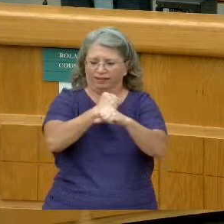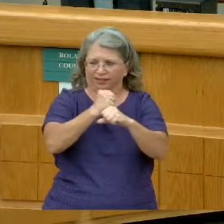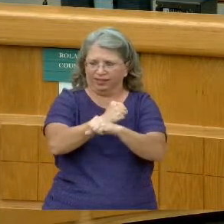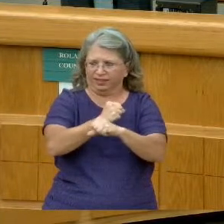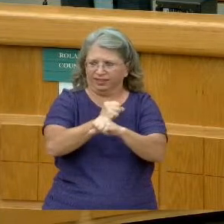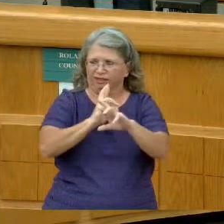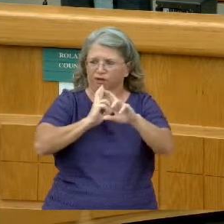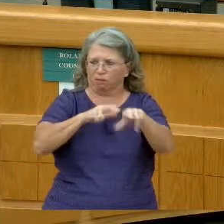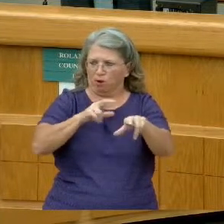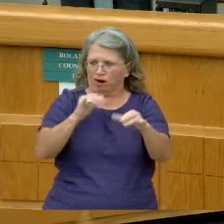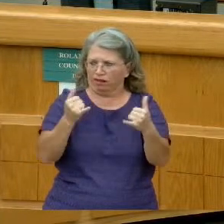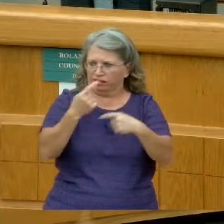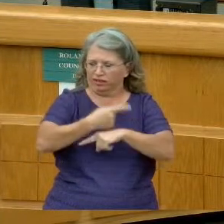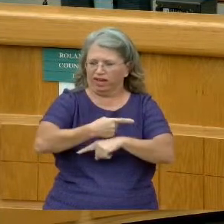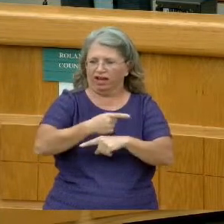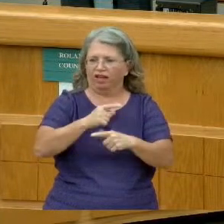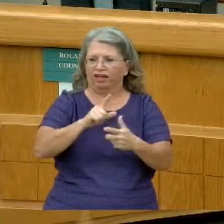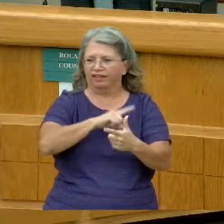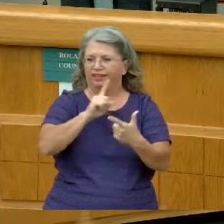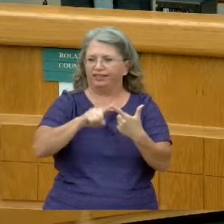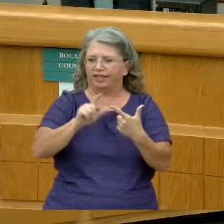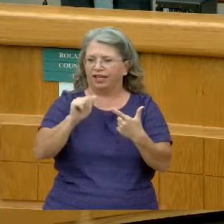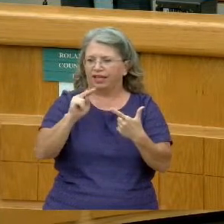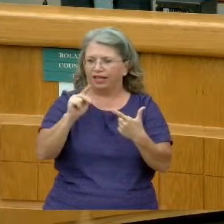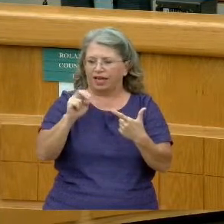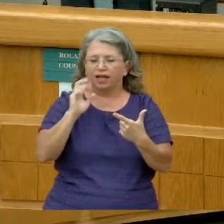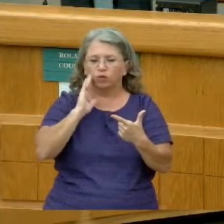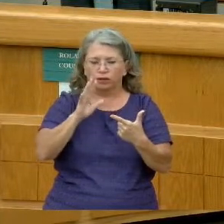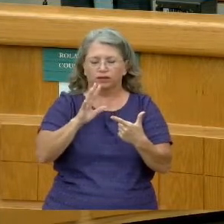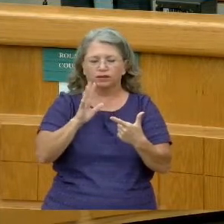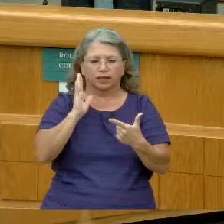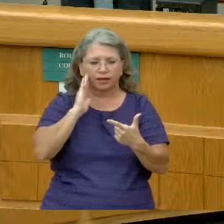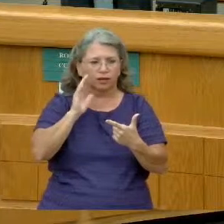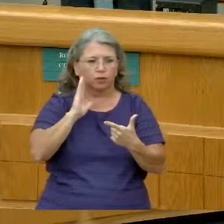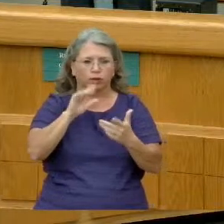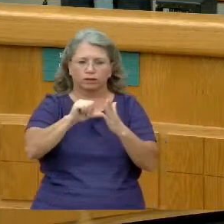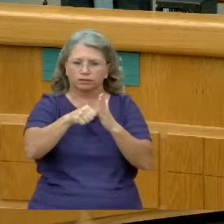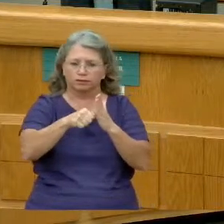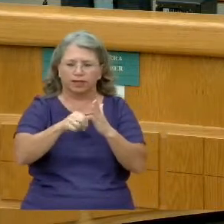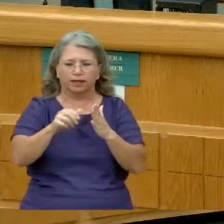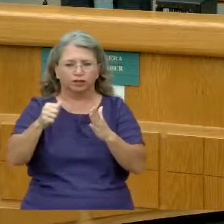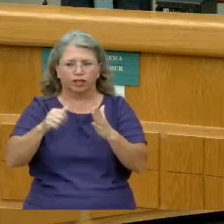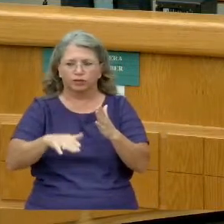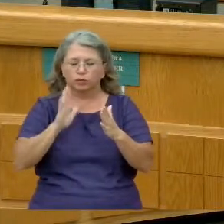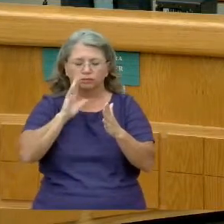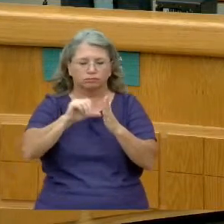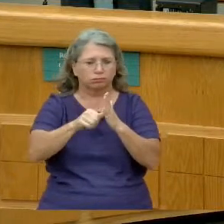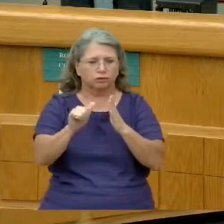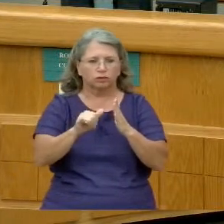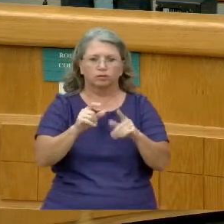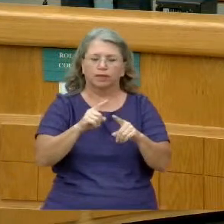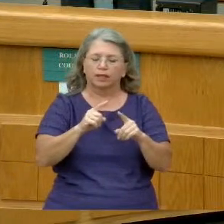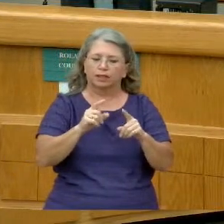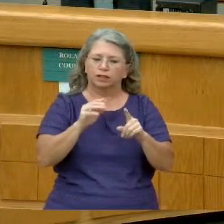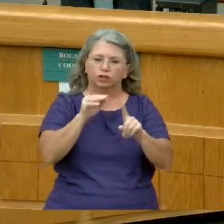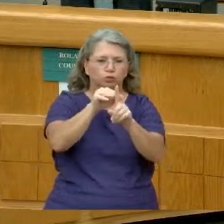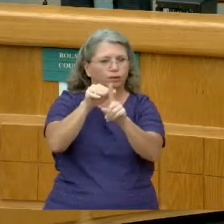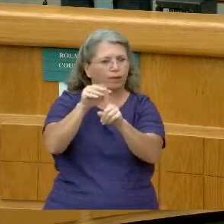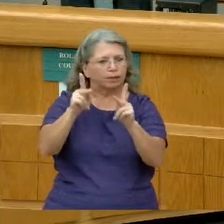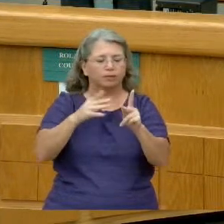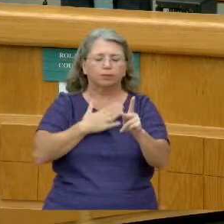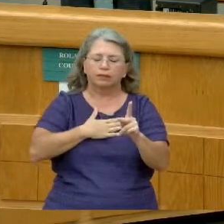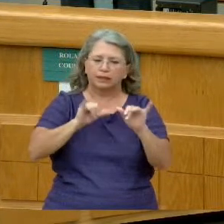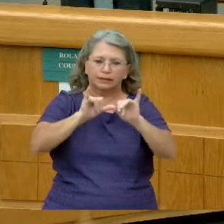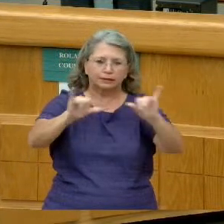Annette's going to do it, and the judges as well, but we need to continue to remind people to stay at home if you can. Wear your face